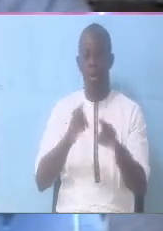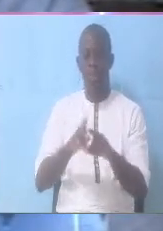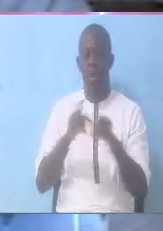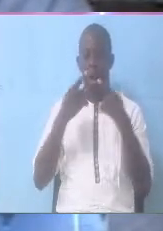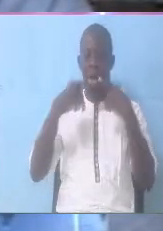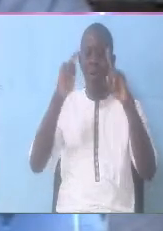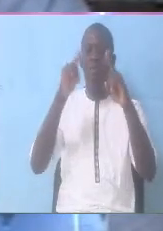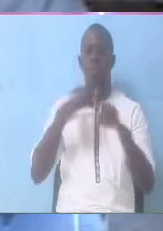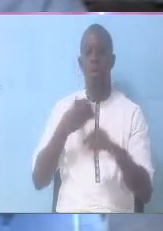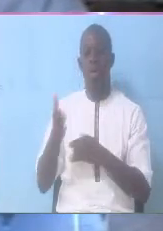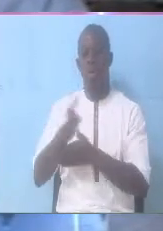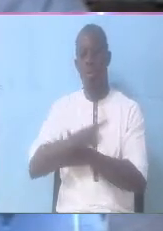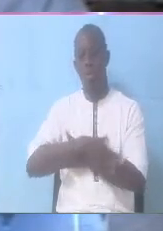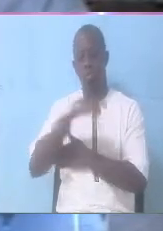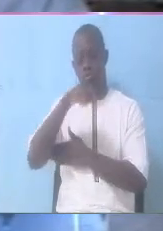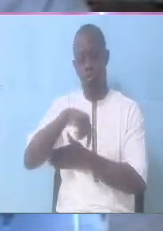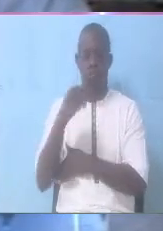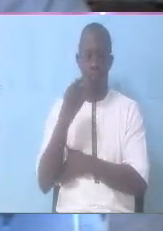announcement that we were closing today.